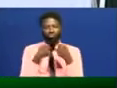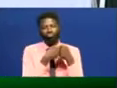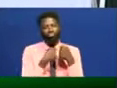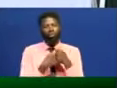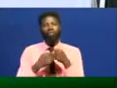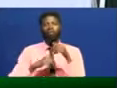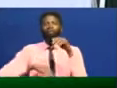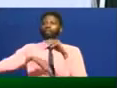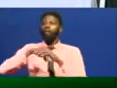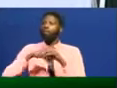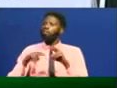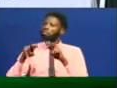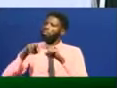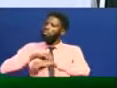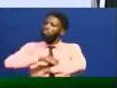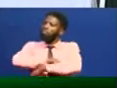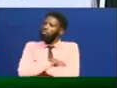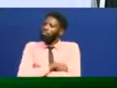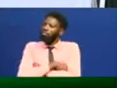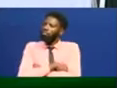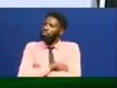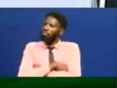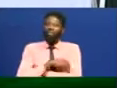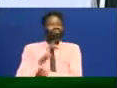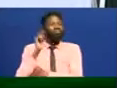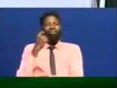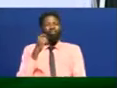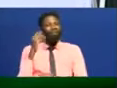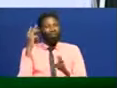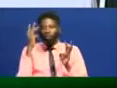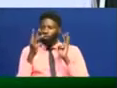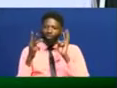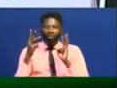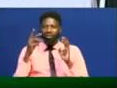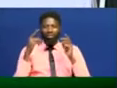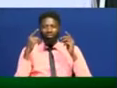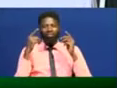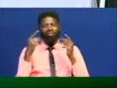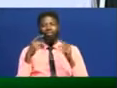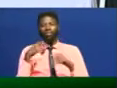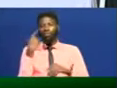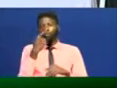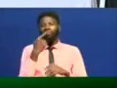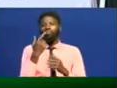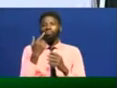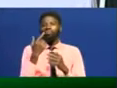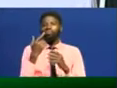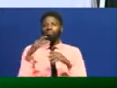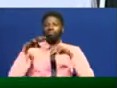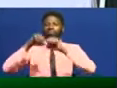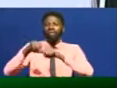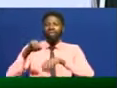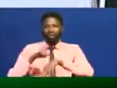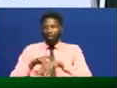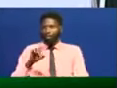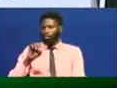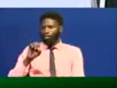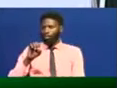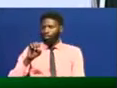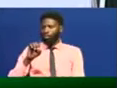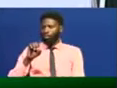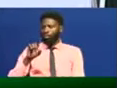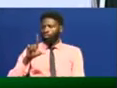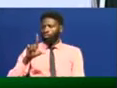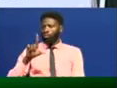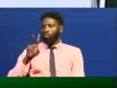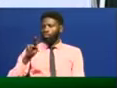like, Kenyans should not be too worried about the successor to Michael Lunga. He's right here. He's